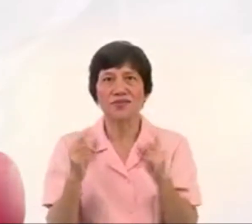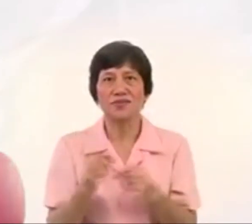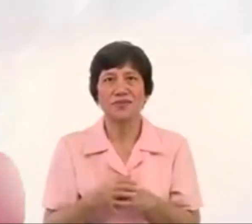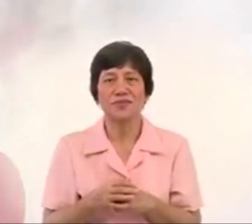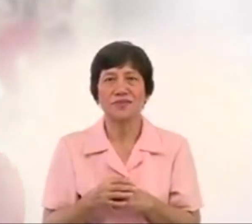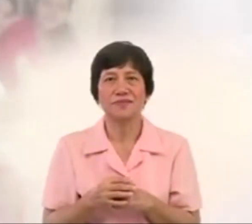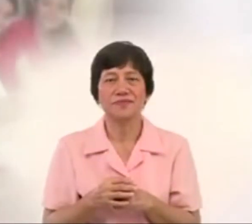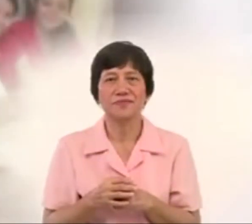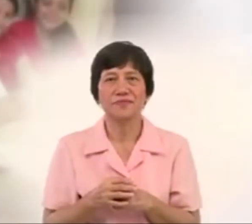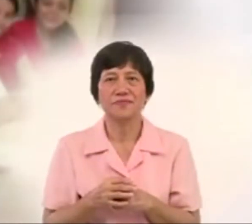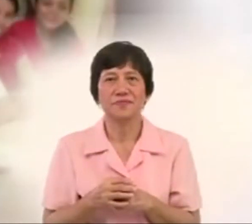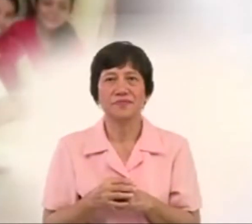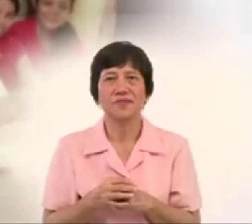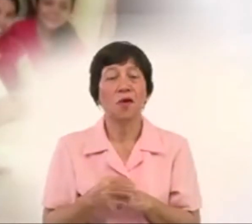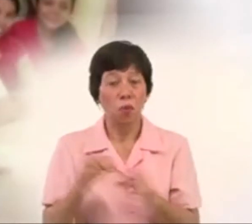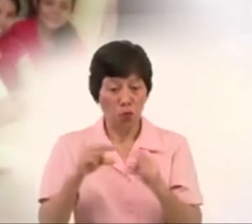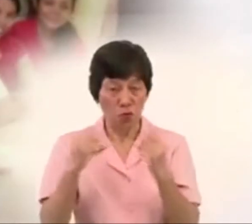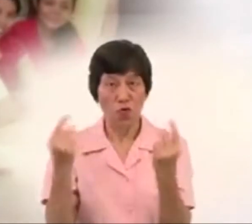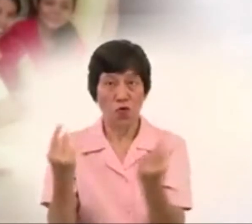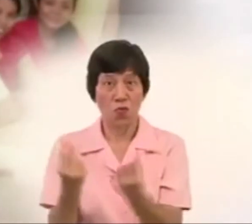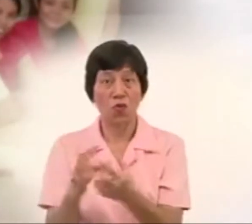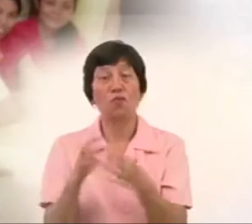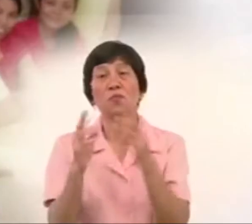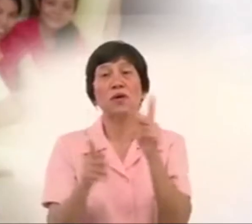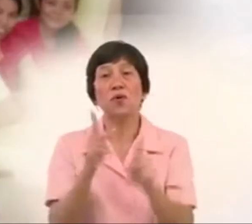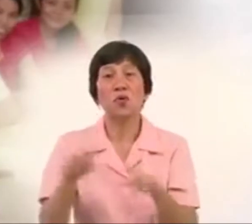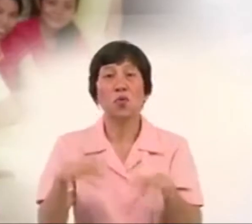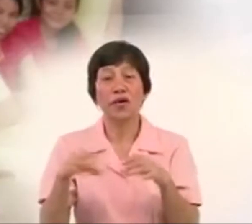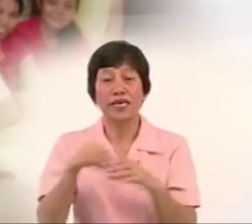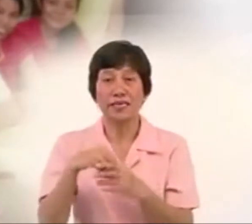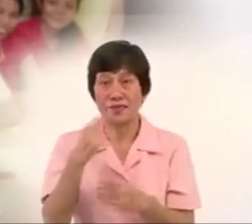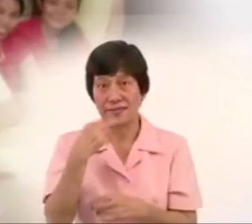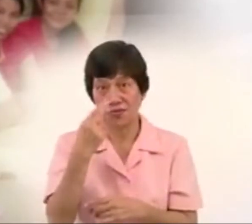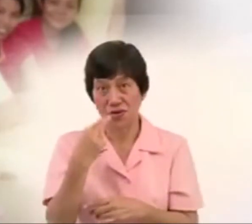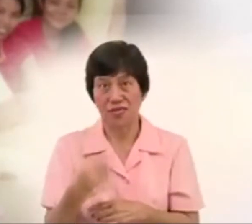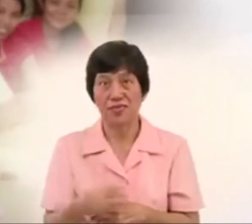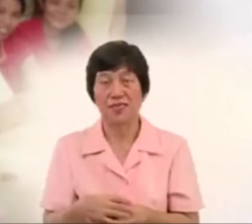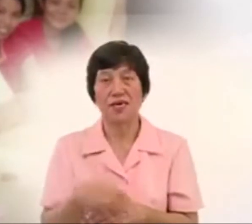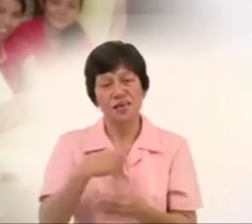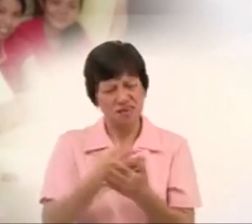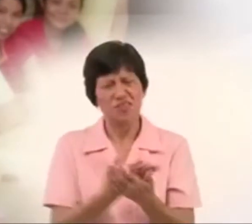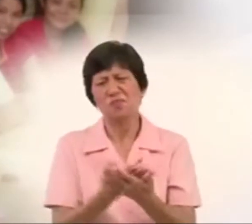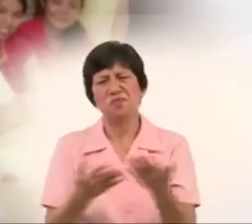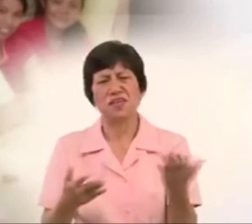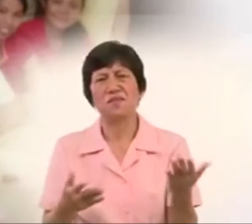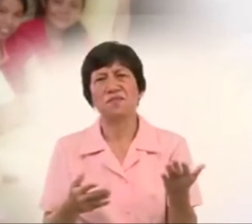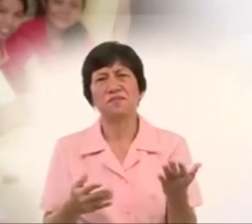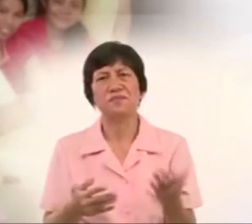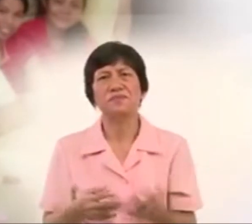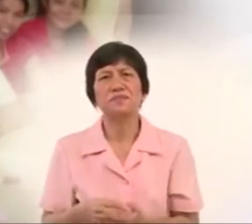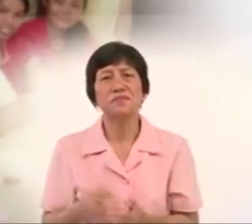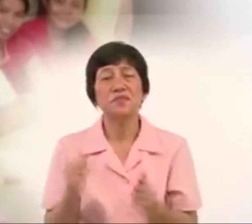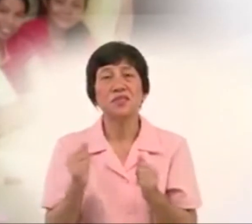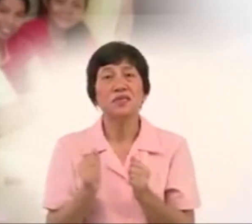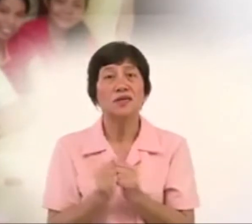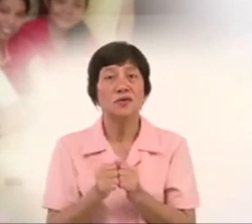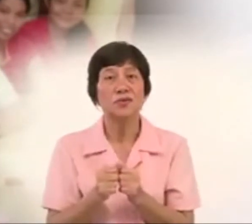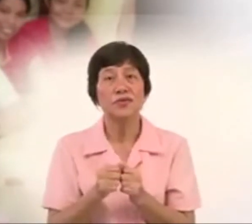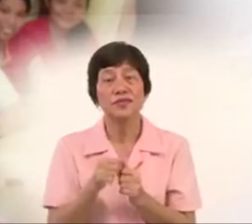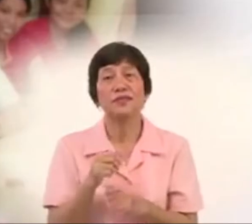surprise. A group of people working in a restaurant, some of them with